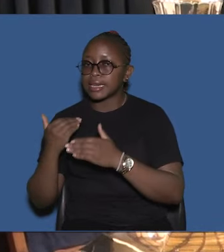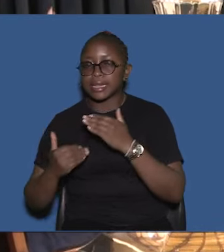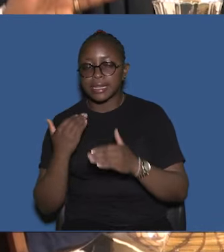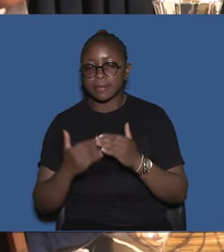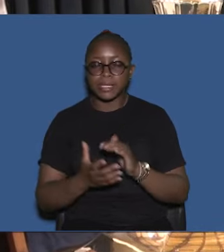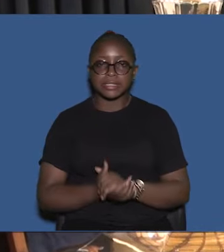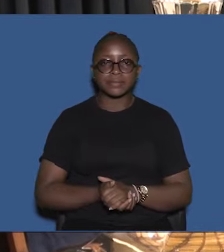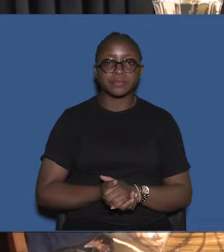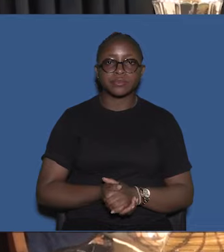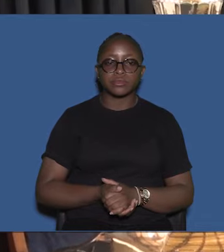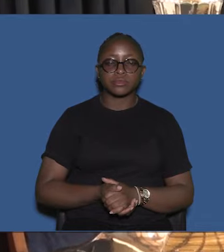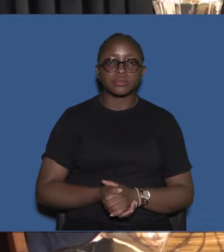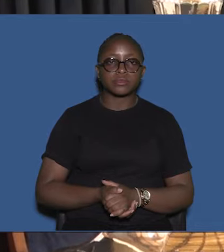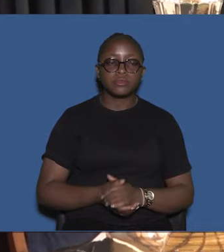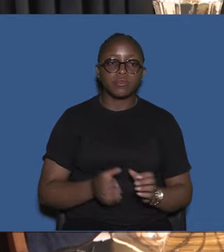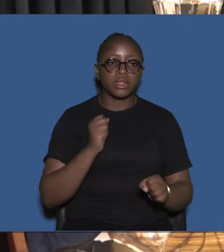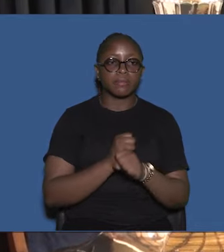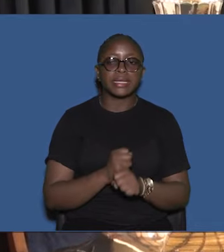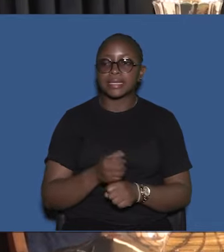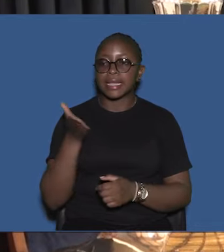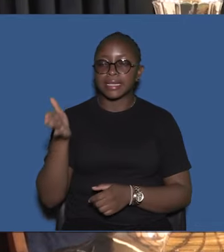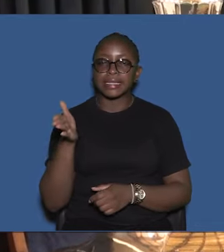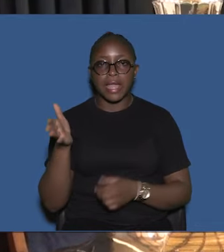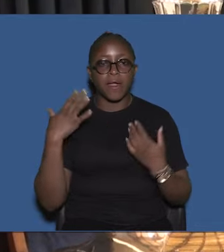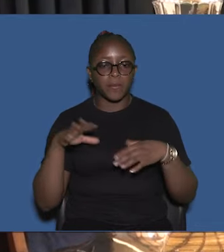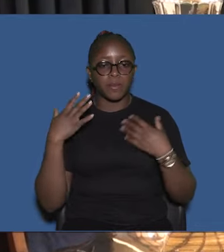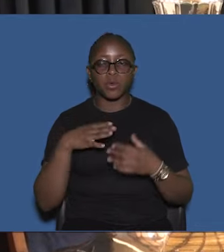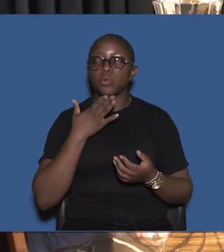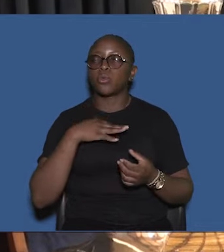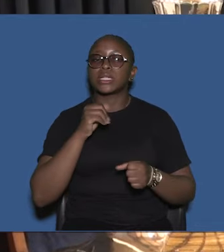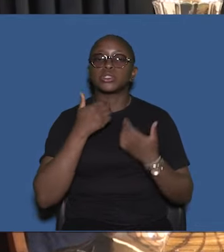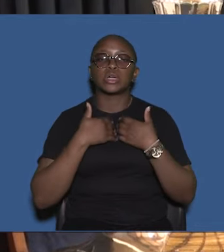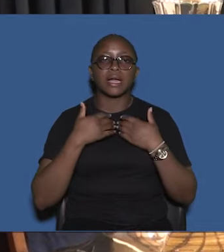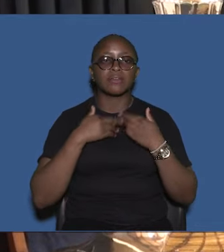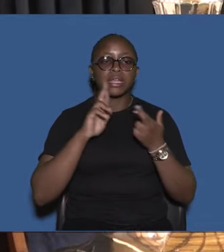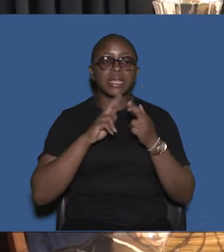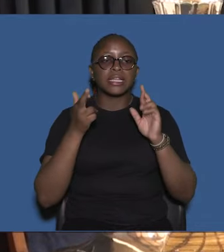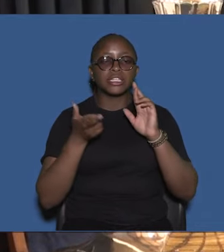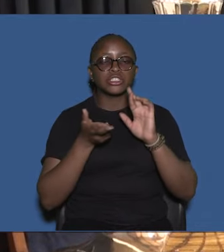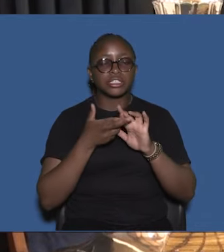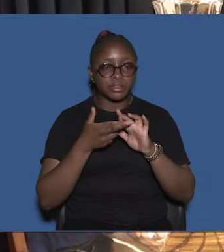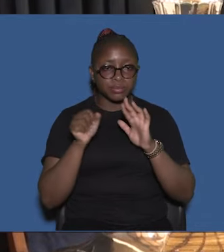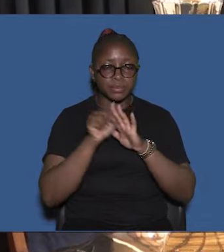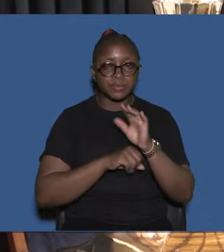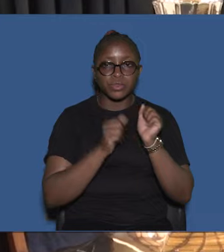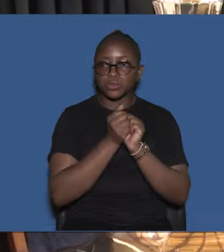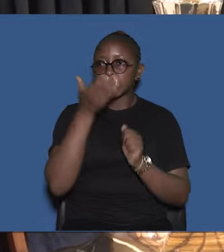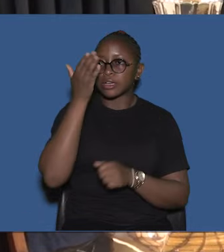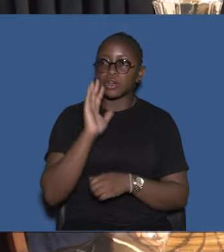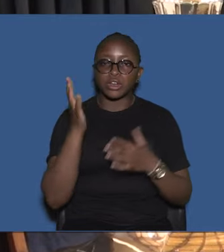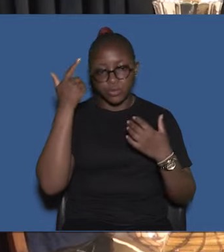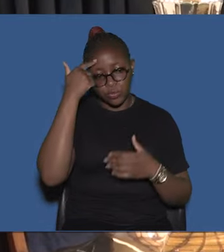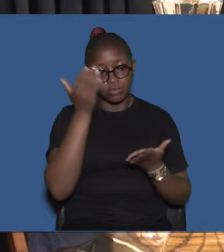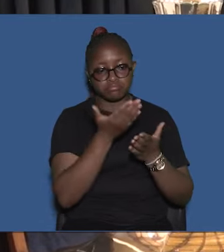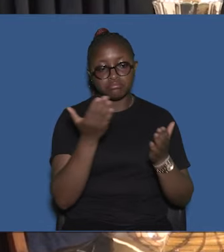will make the Gentiles want to have a relationship with the God of the Hebrews. And so today